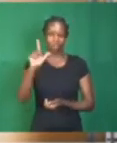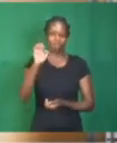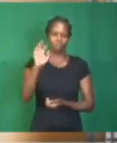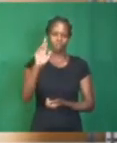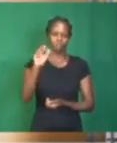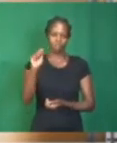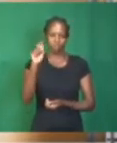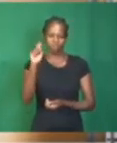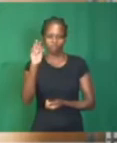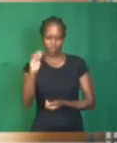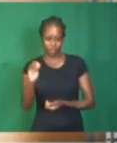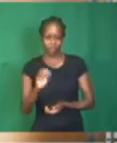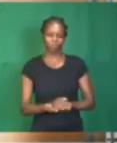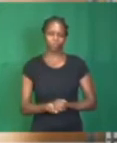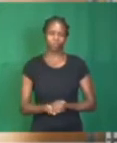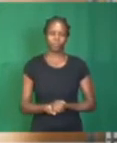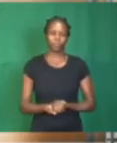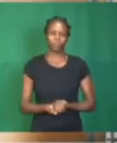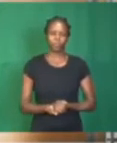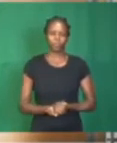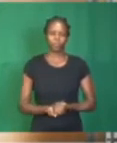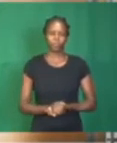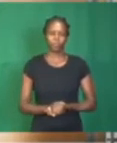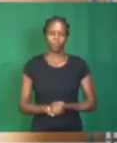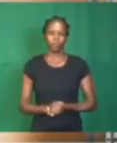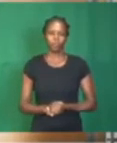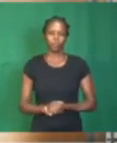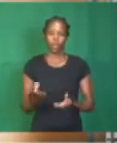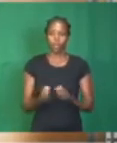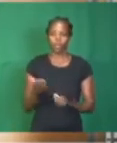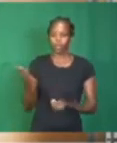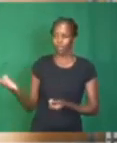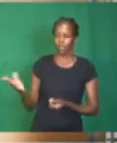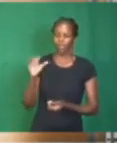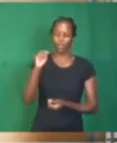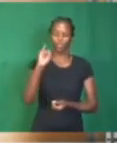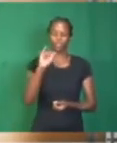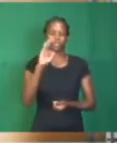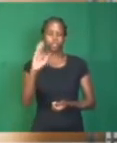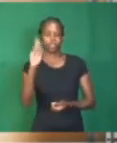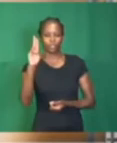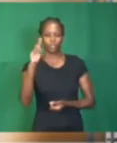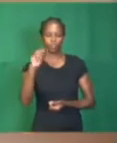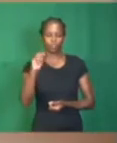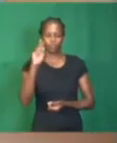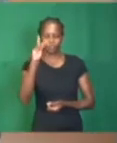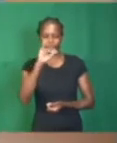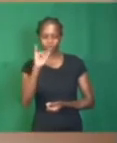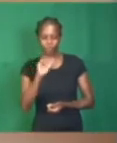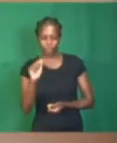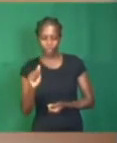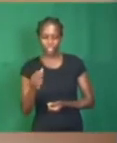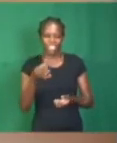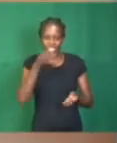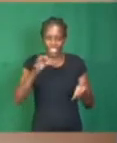I will be your host. With me is Mr. Sifunza, who will be teaching science today for grade